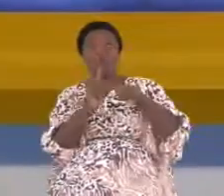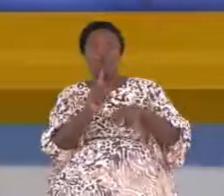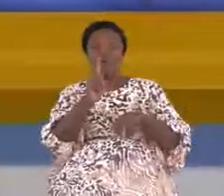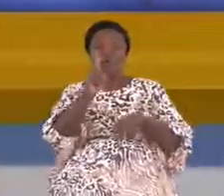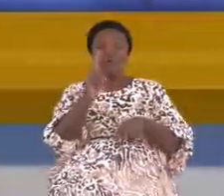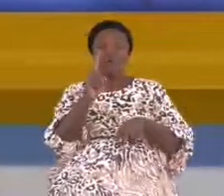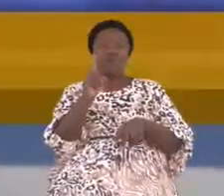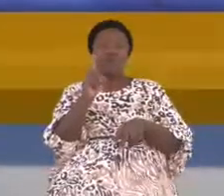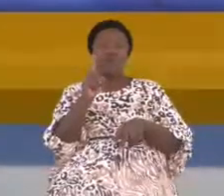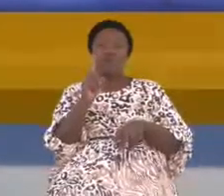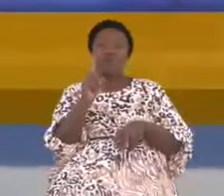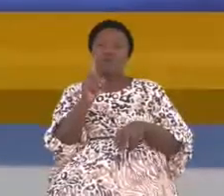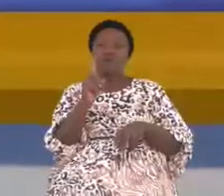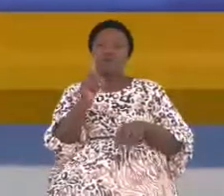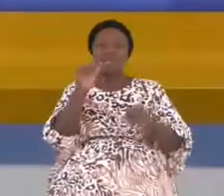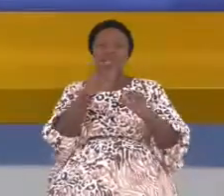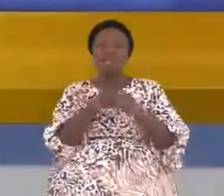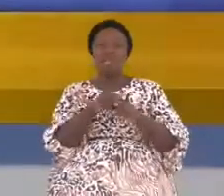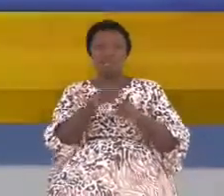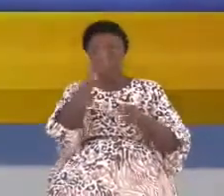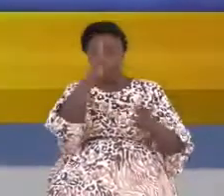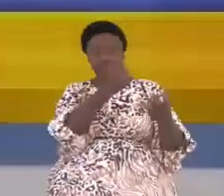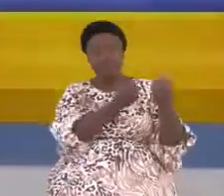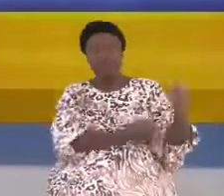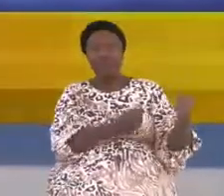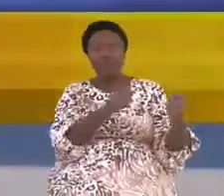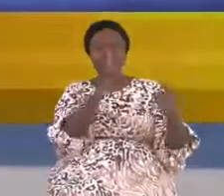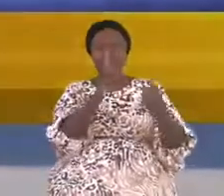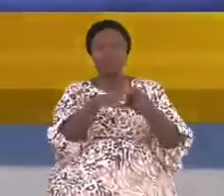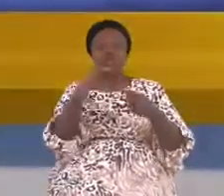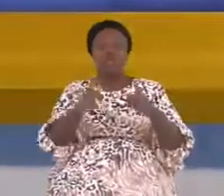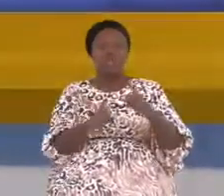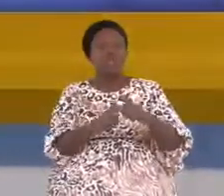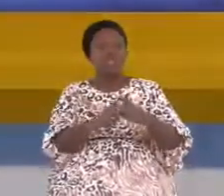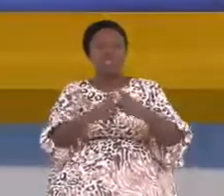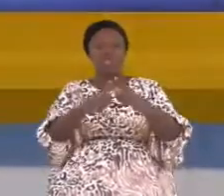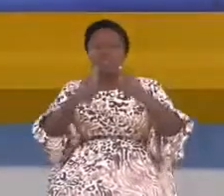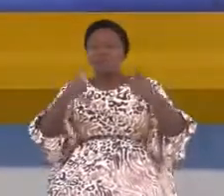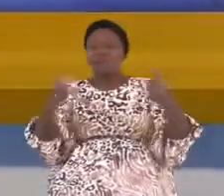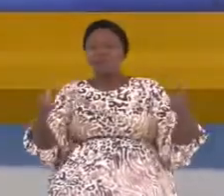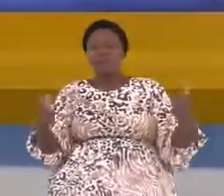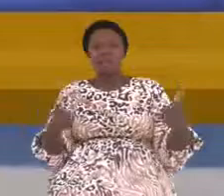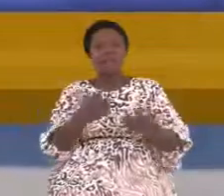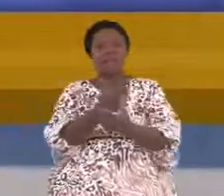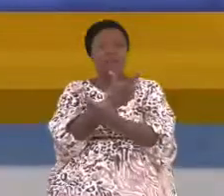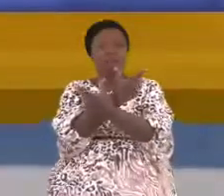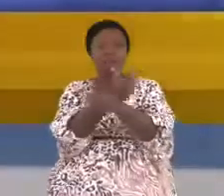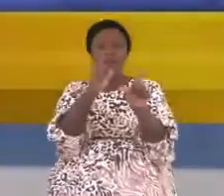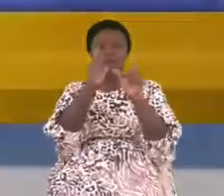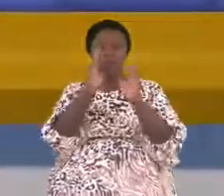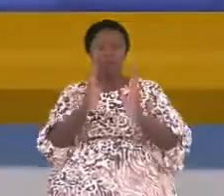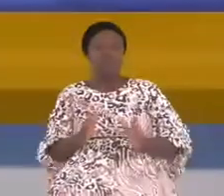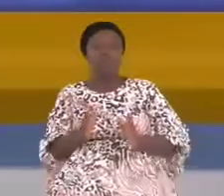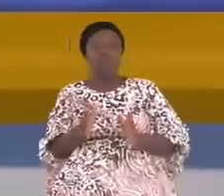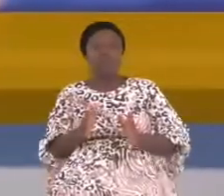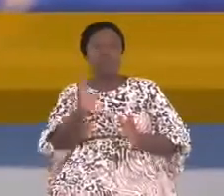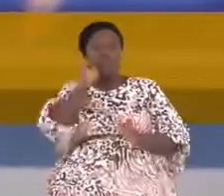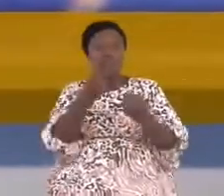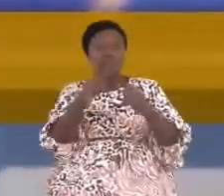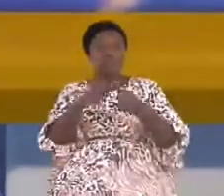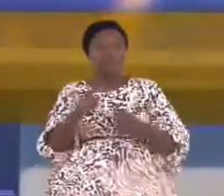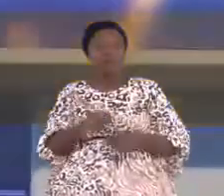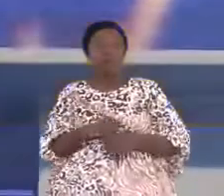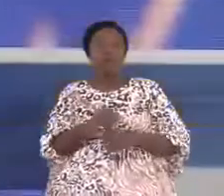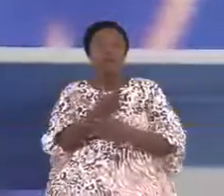faith to the great Liberator. He comes to liberate. He comes to set you